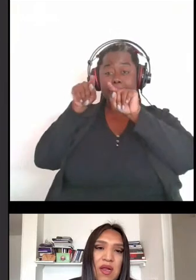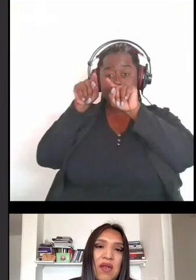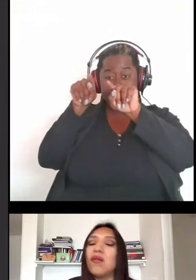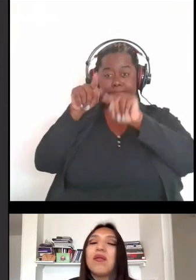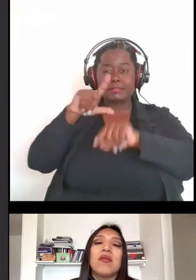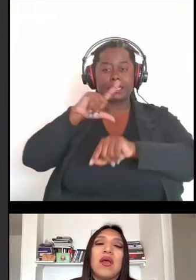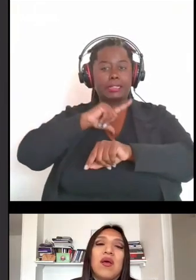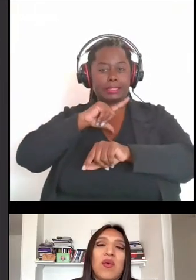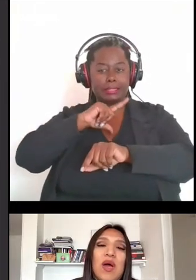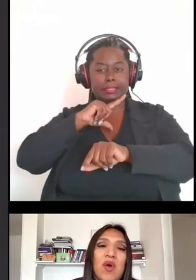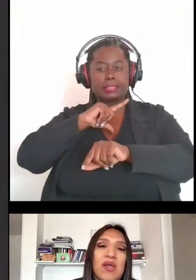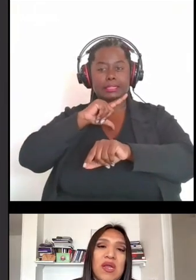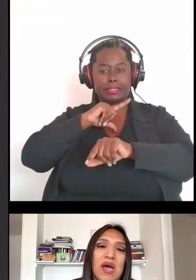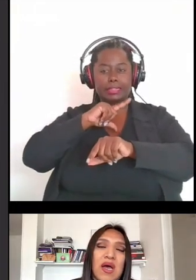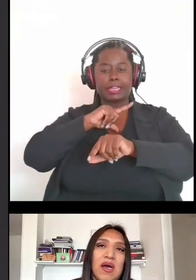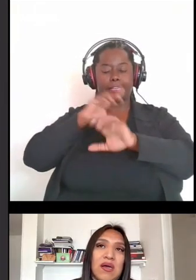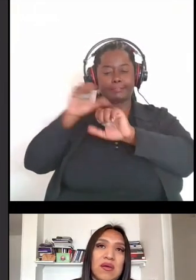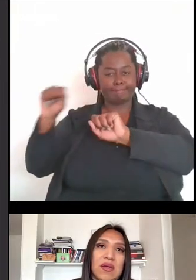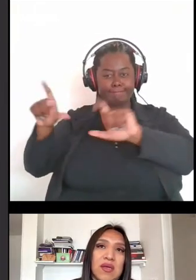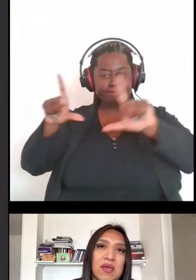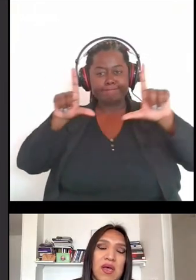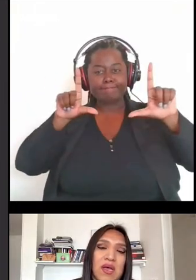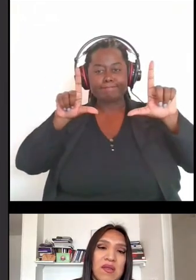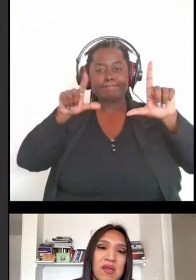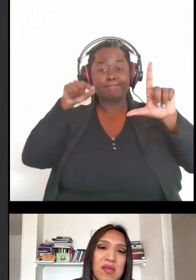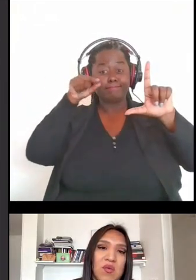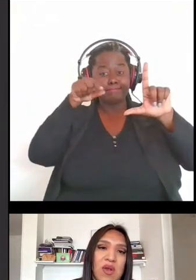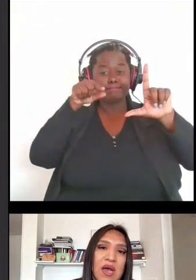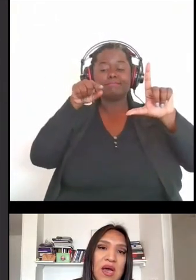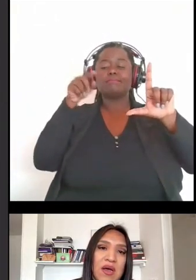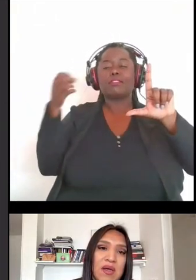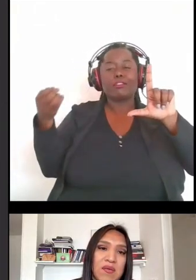so here we have a recent image